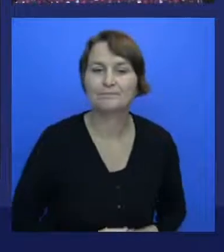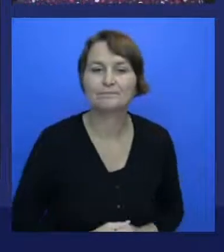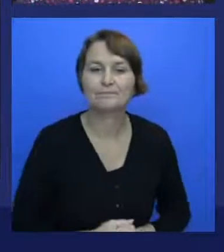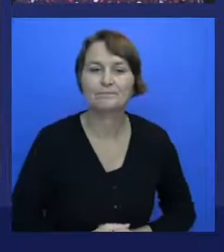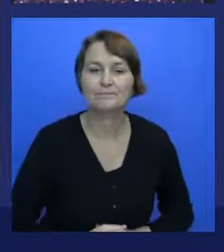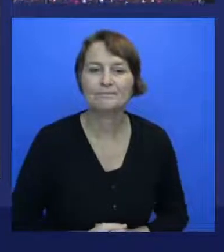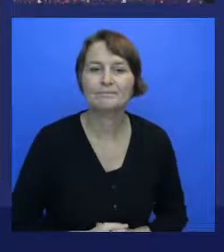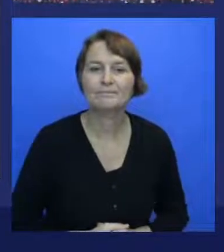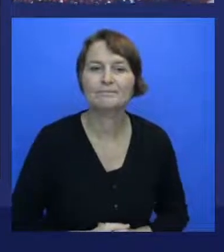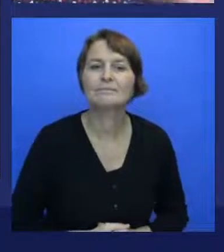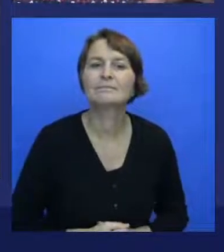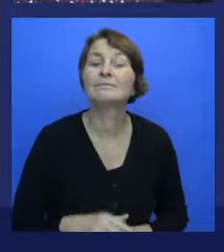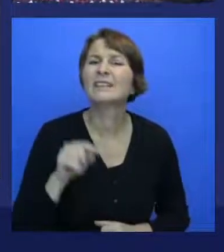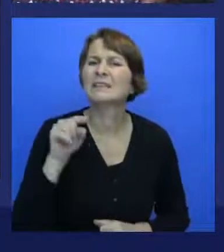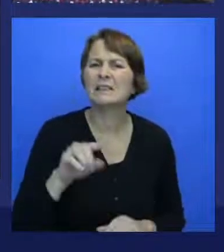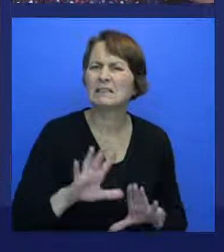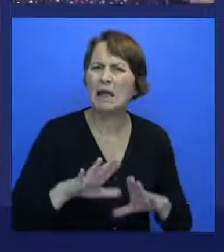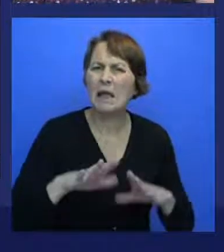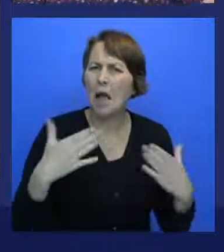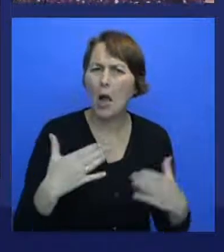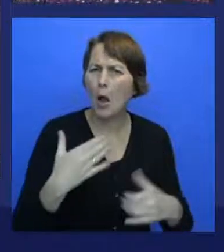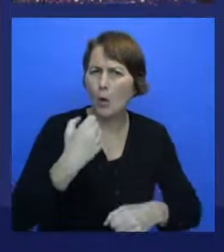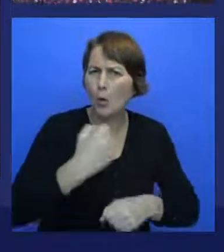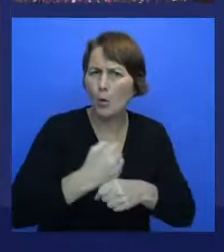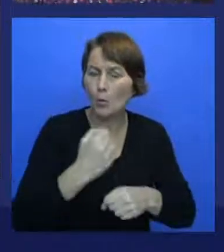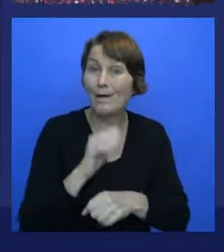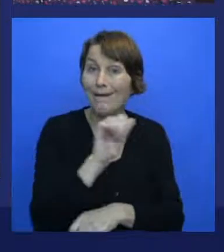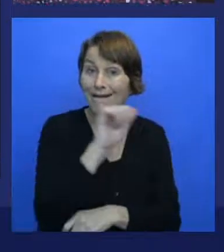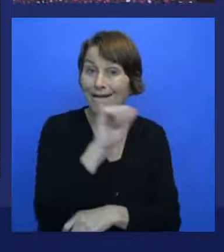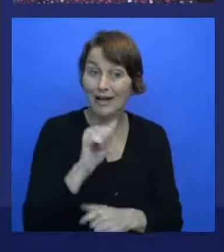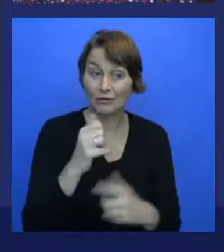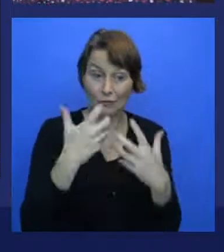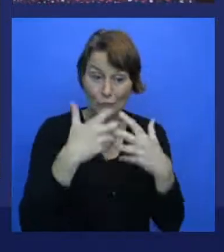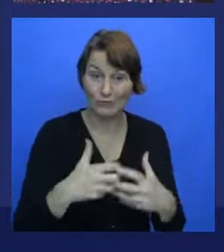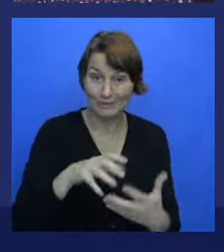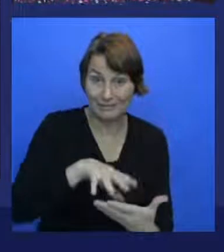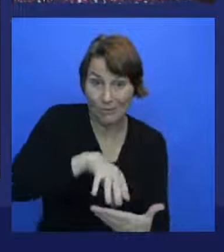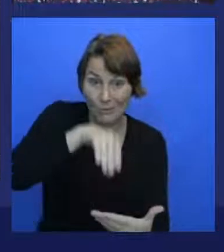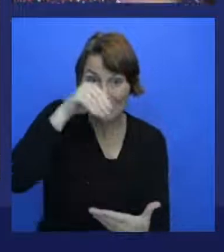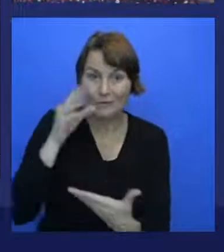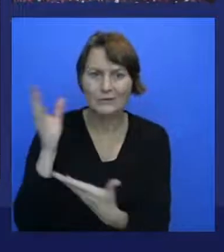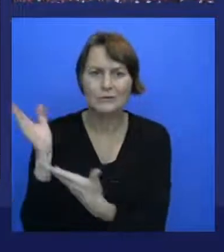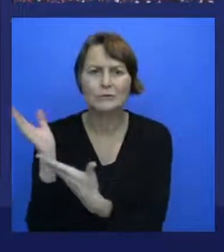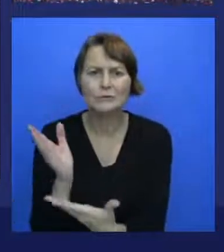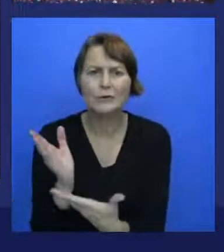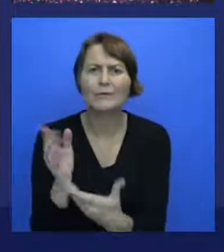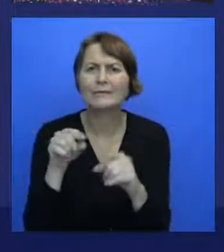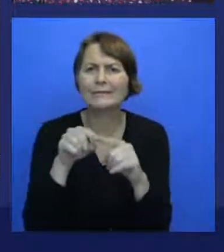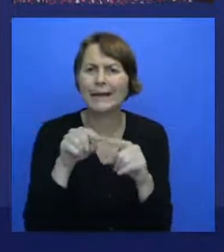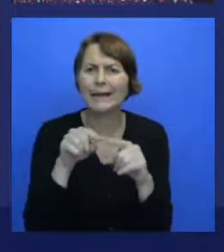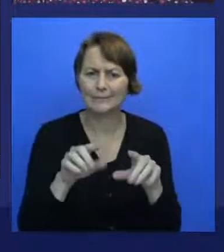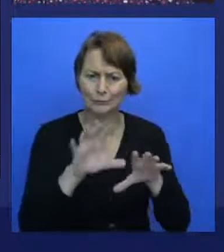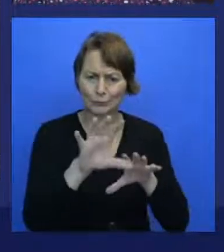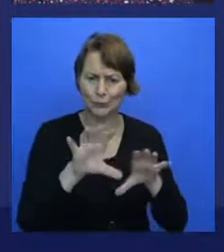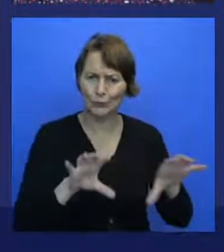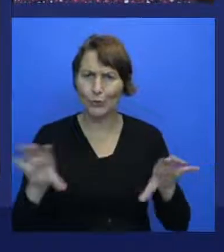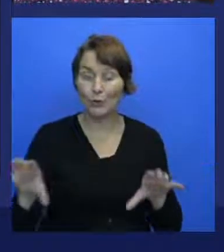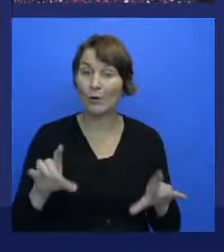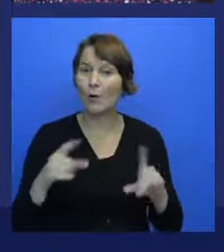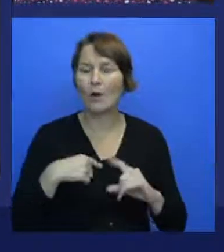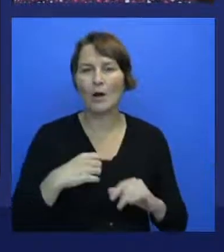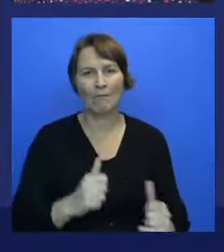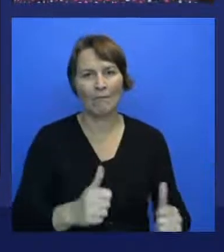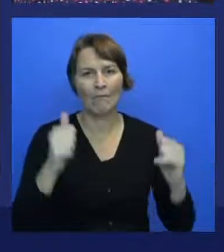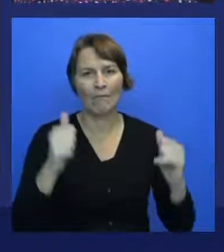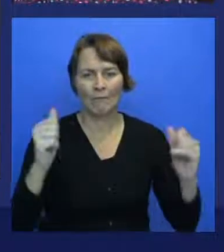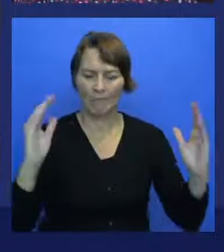Machine Learning Service is a comprehensive suite, or Studio is a comprehensive suite of amazing things that you can do in the enterprise with machine learning.